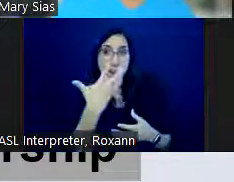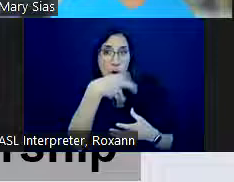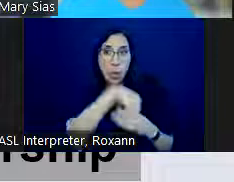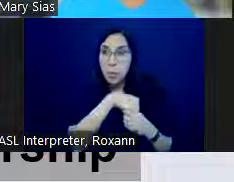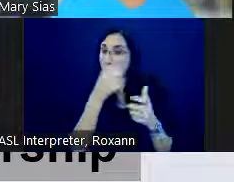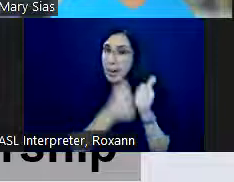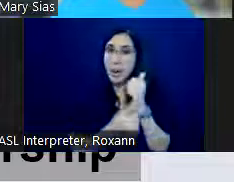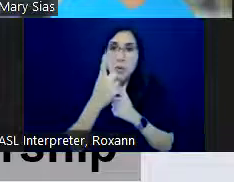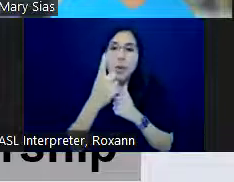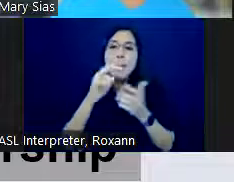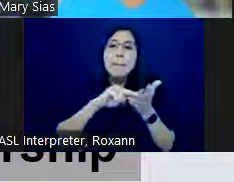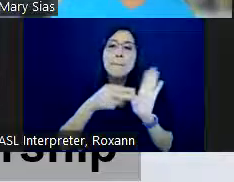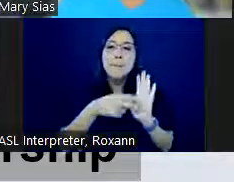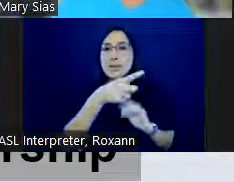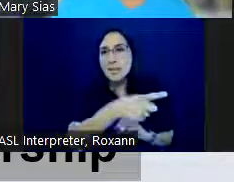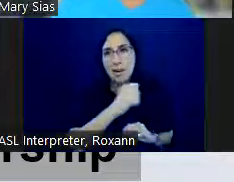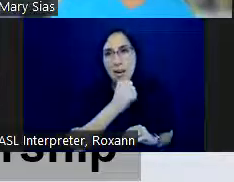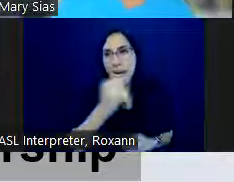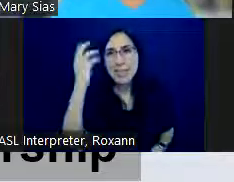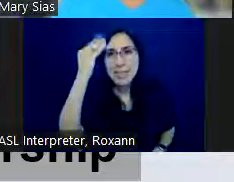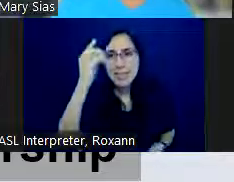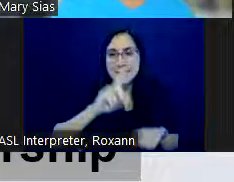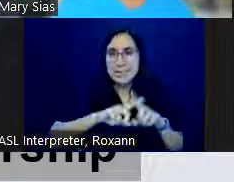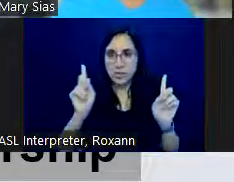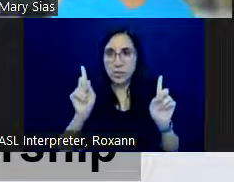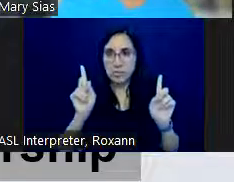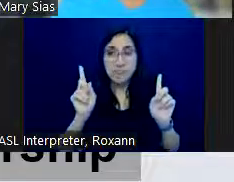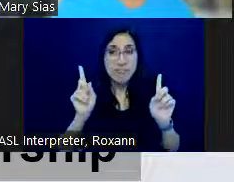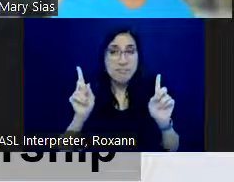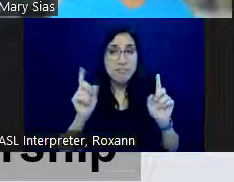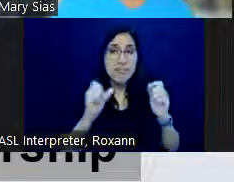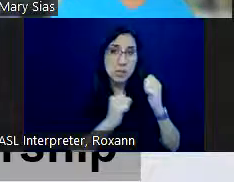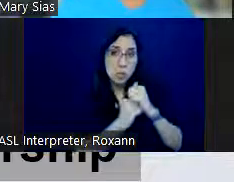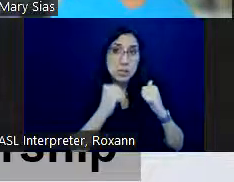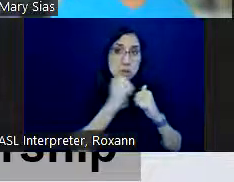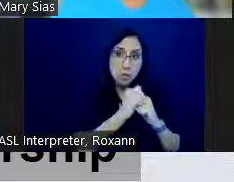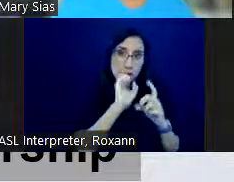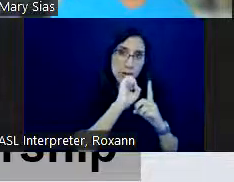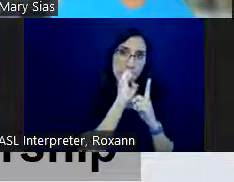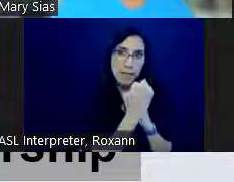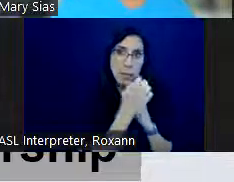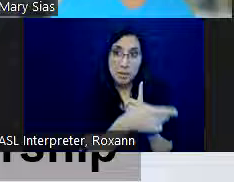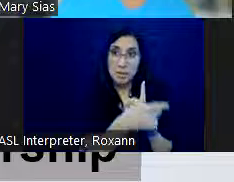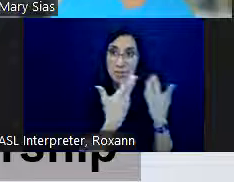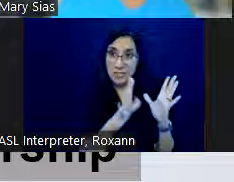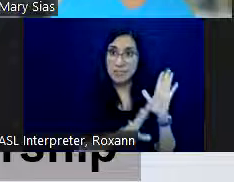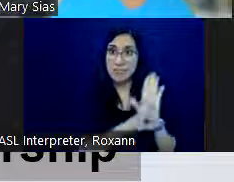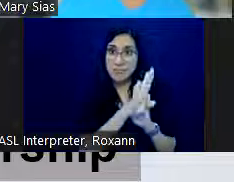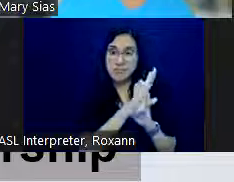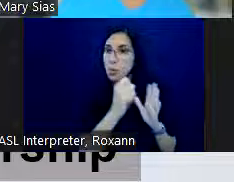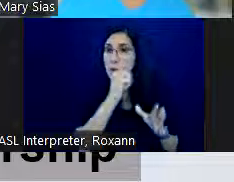everyone means that they're not thinking differently. So the structured environment that they developed was not